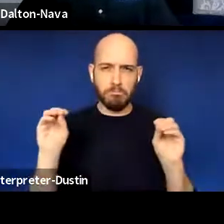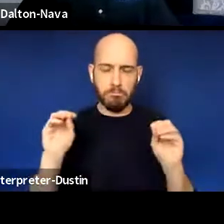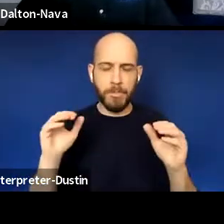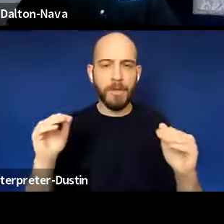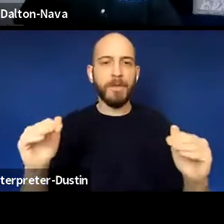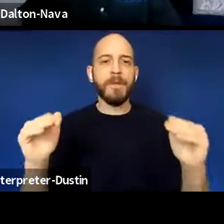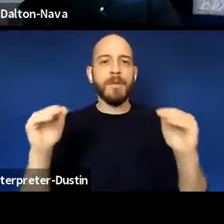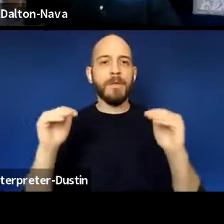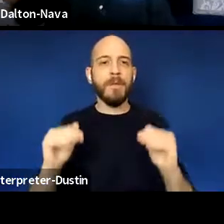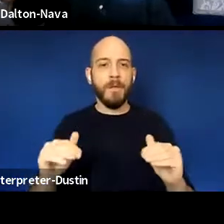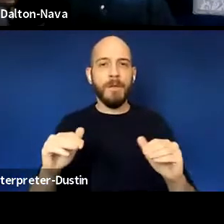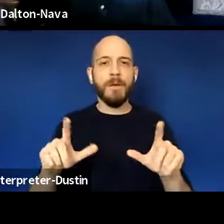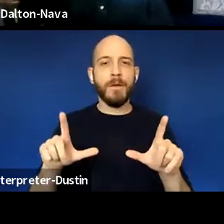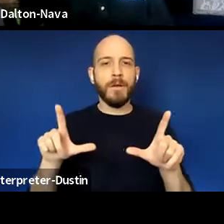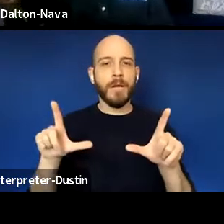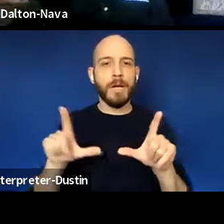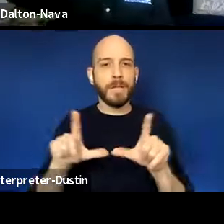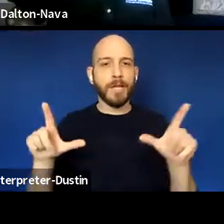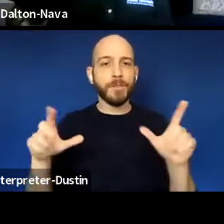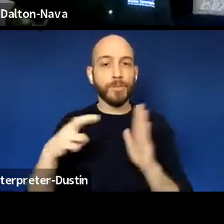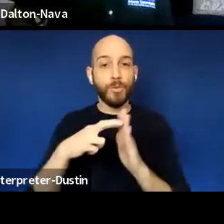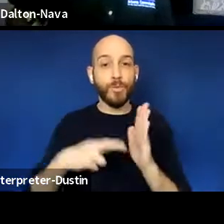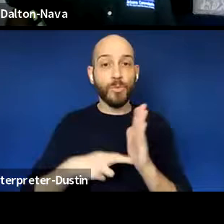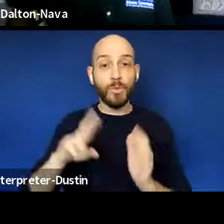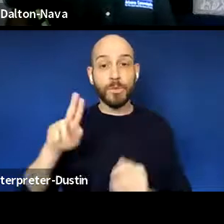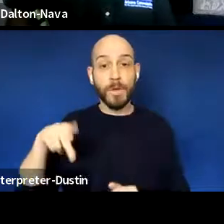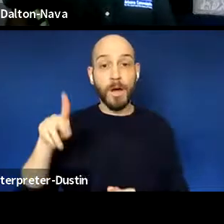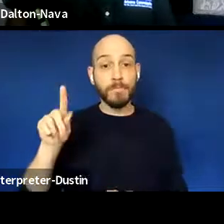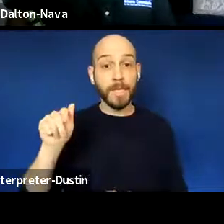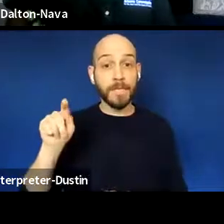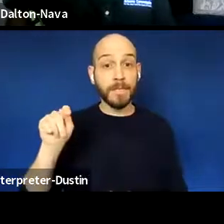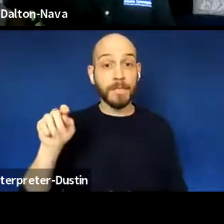the licensure rules update.